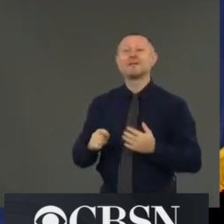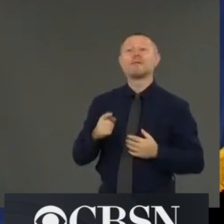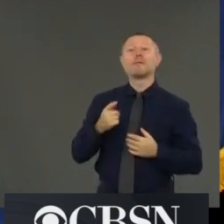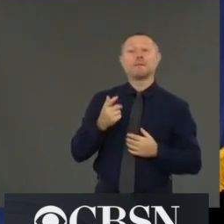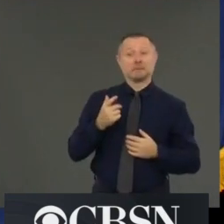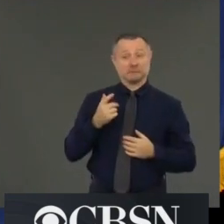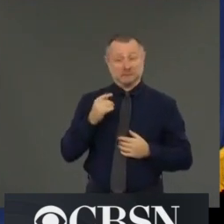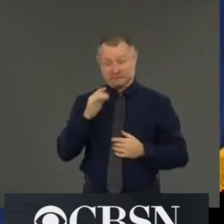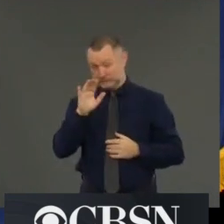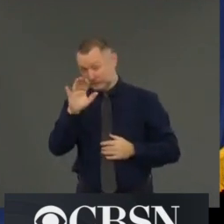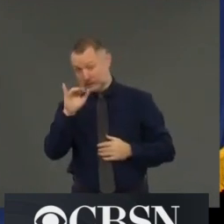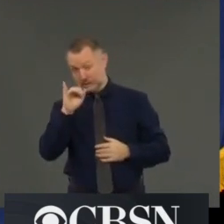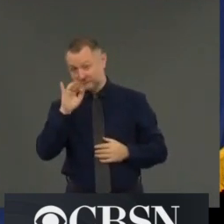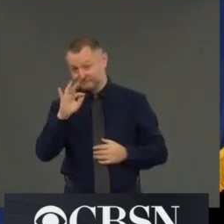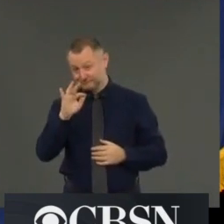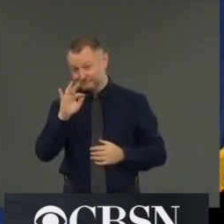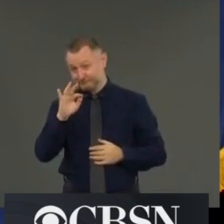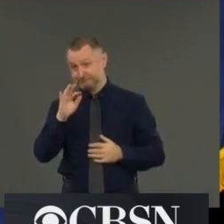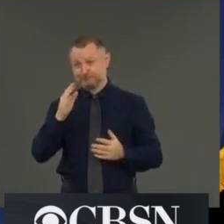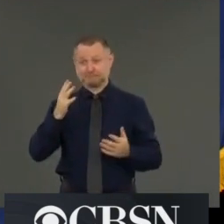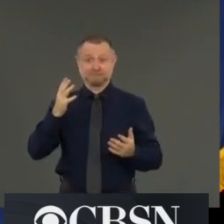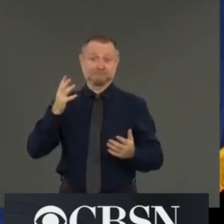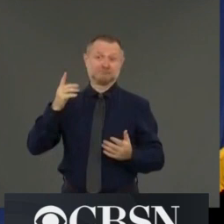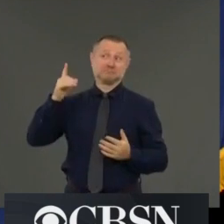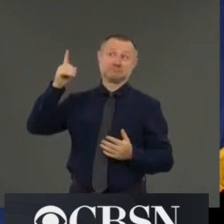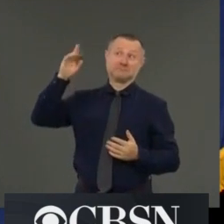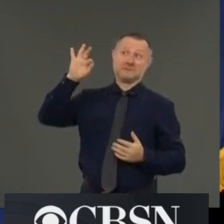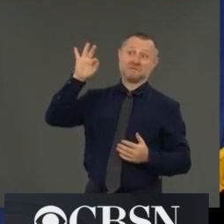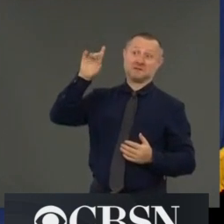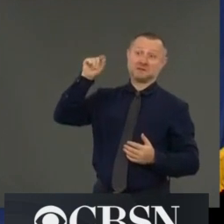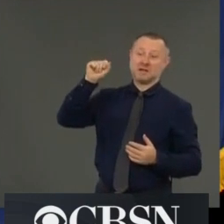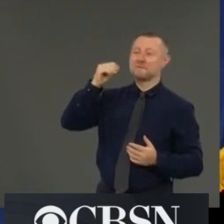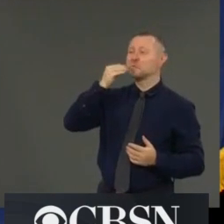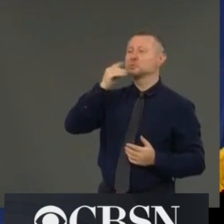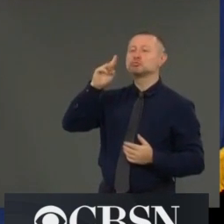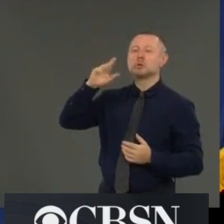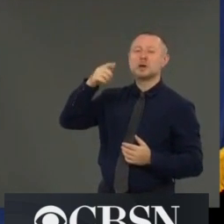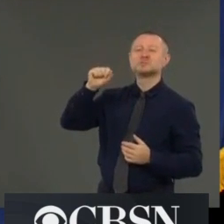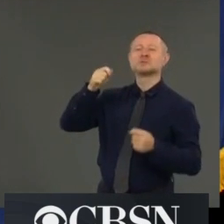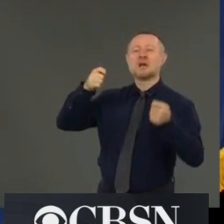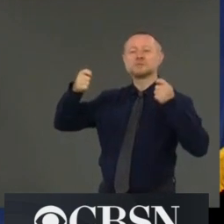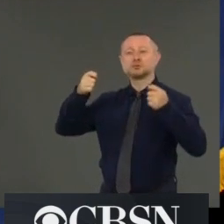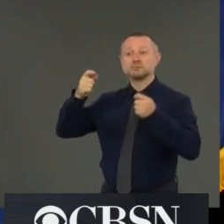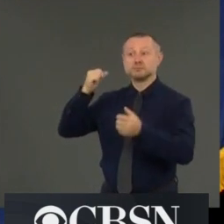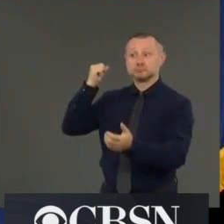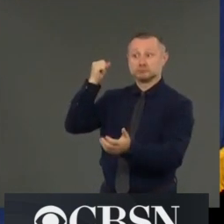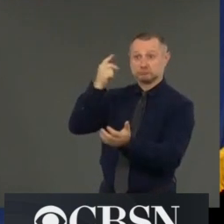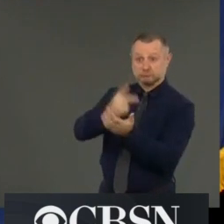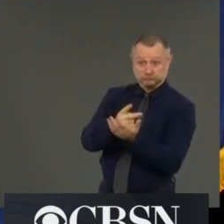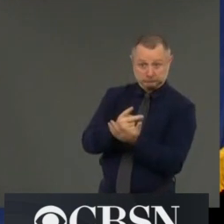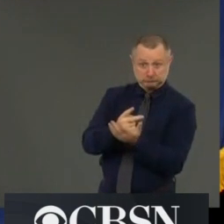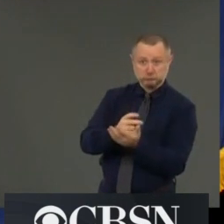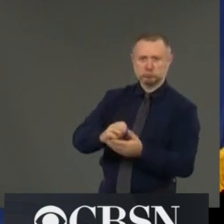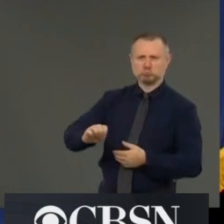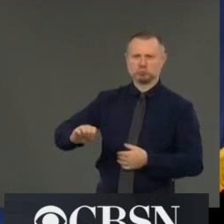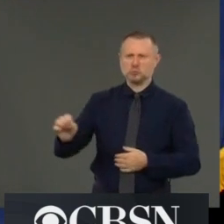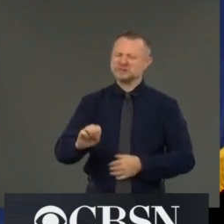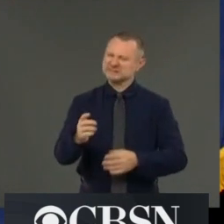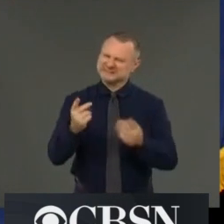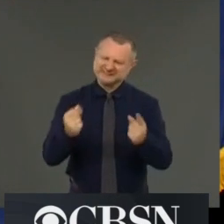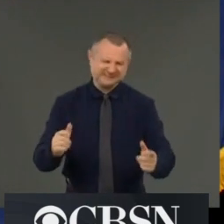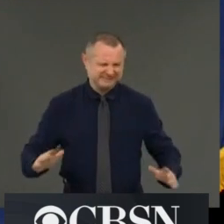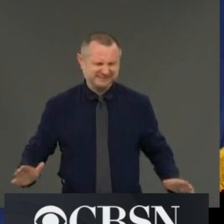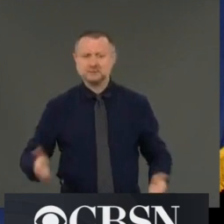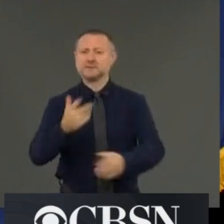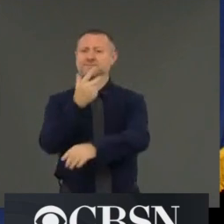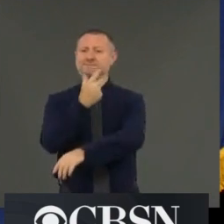the FDA, by his order, approves for emergency use a vaccine that has not undergone a phase